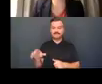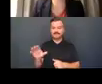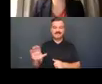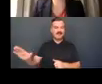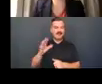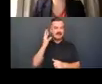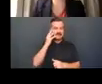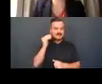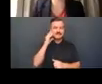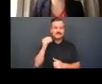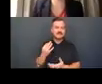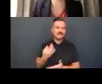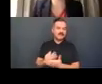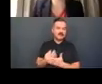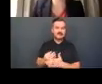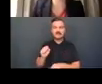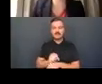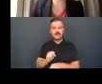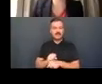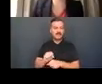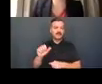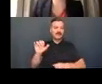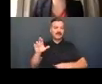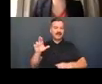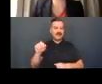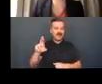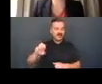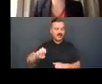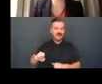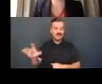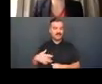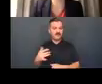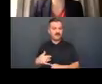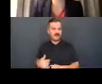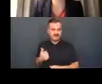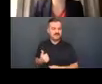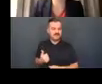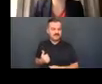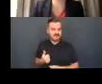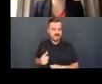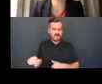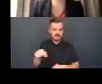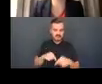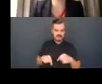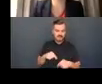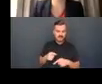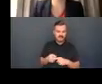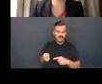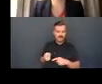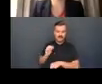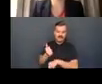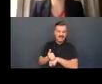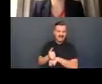finances, employment, care, and sense of self can largely be traced back to the influence of social security policy.